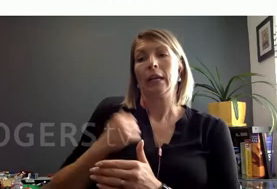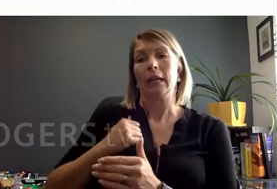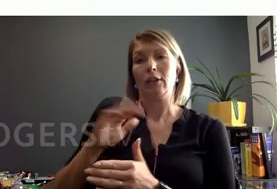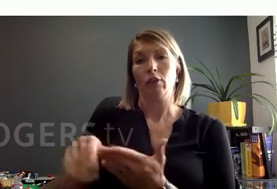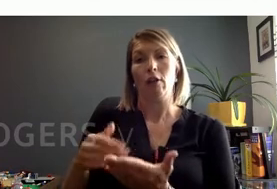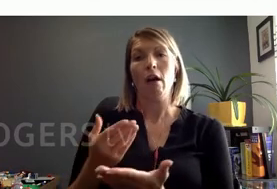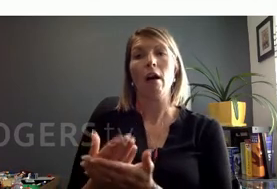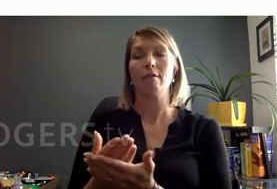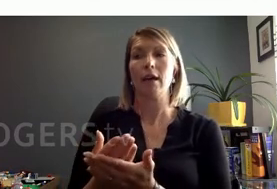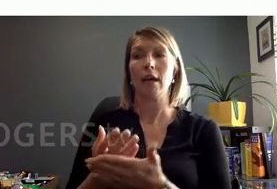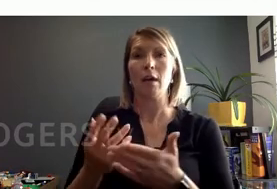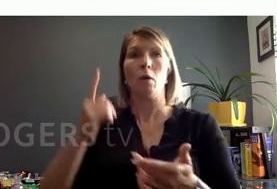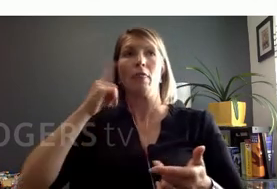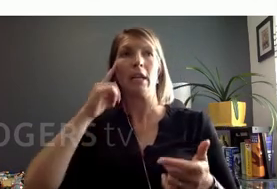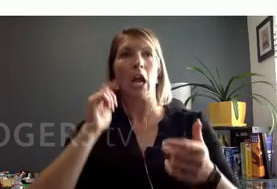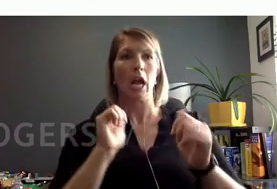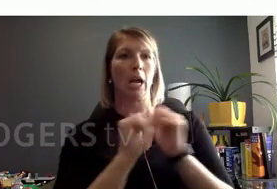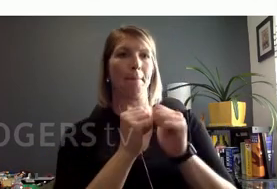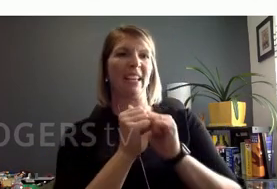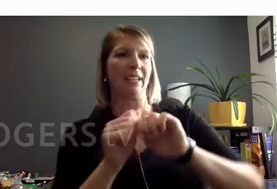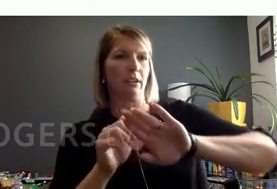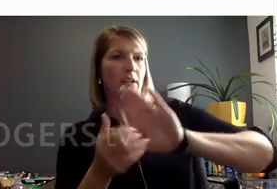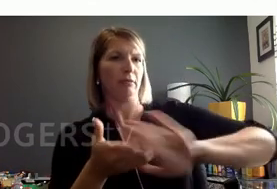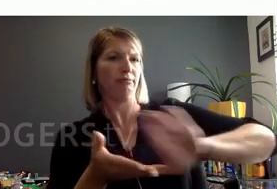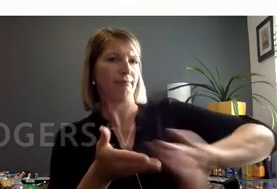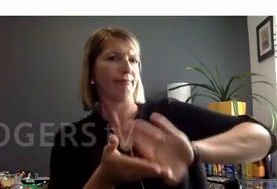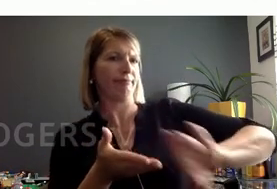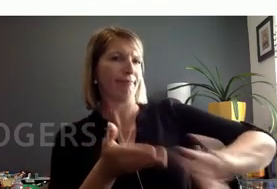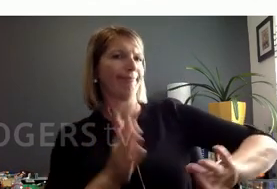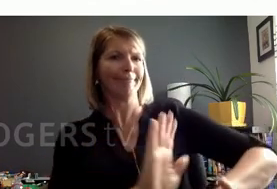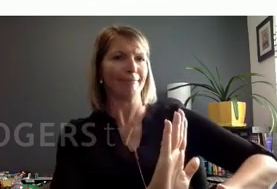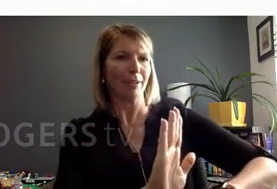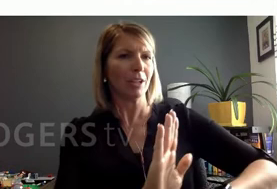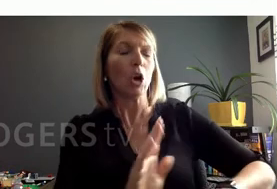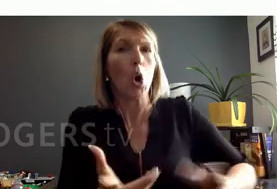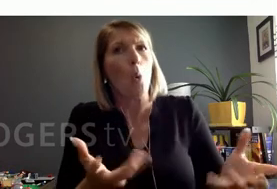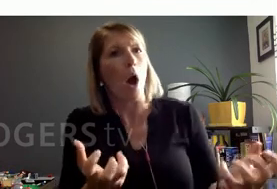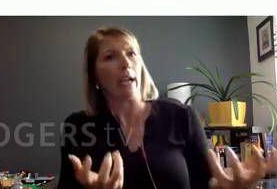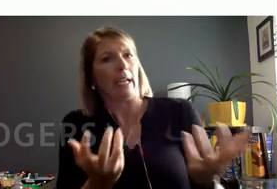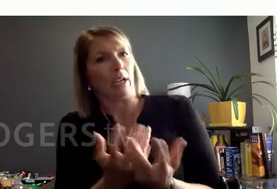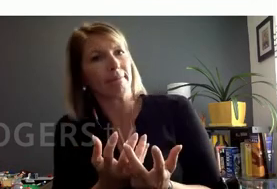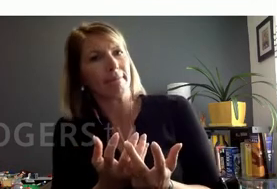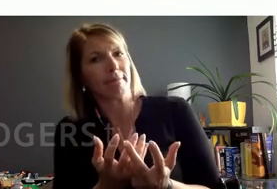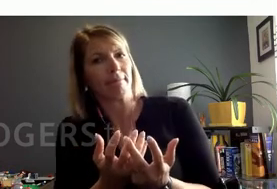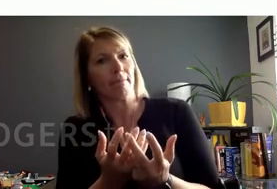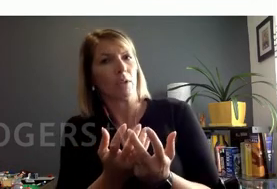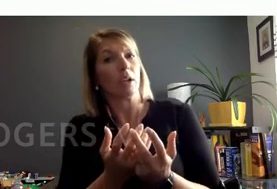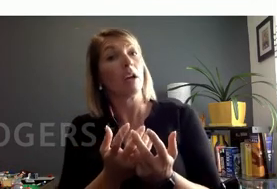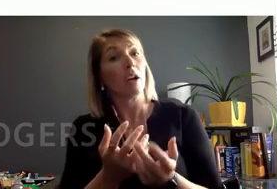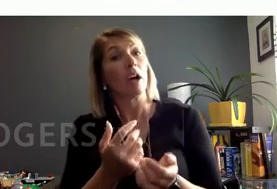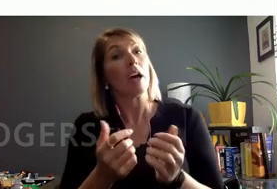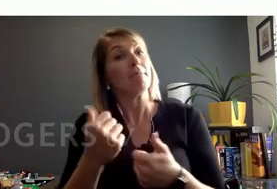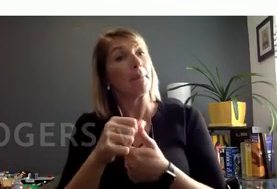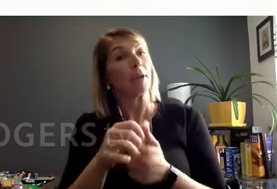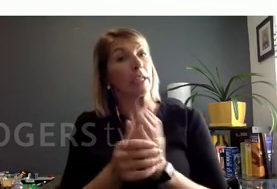by definition. And our study shows exactly the case. We need a lot of professionals in high